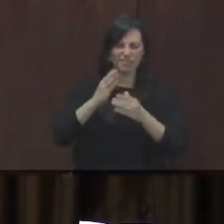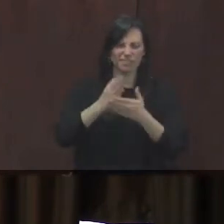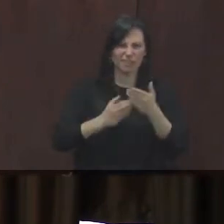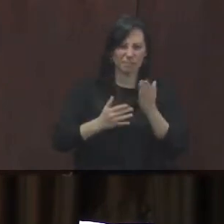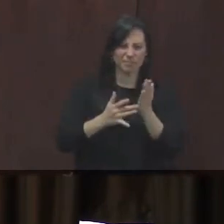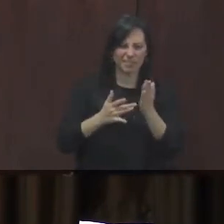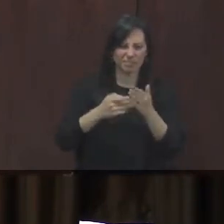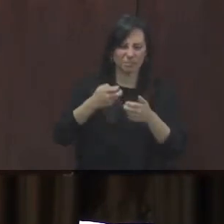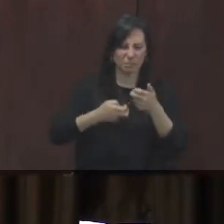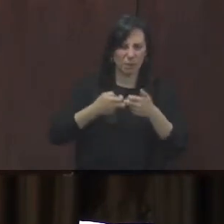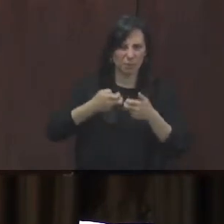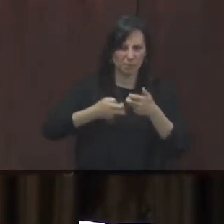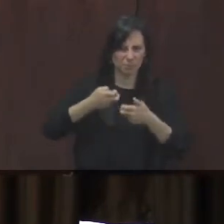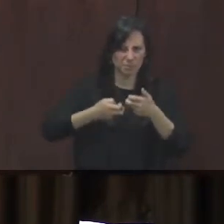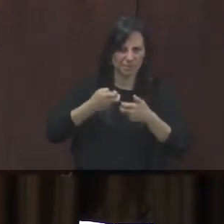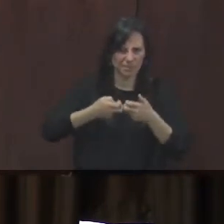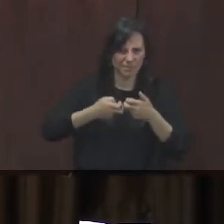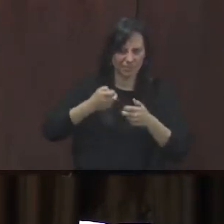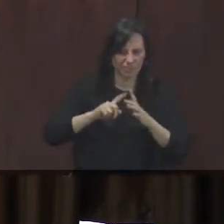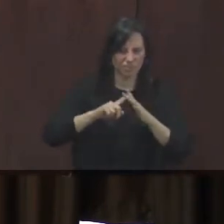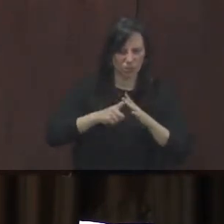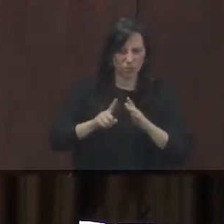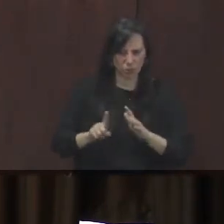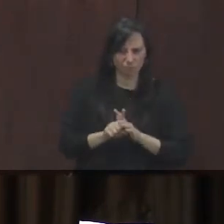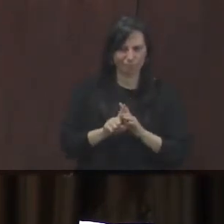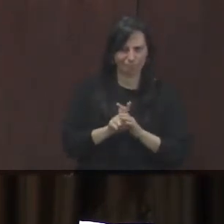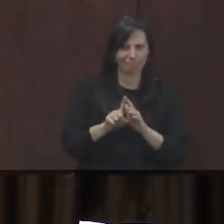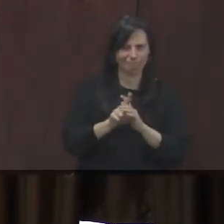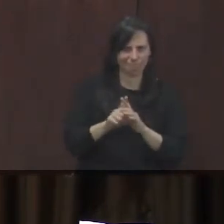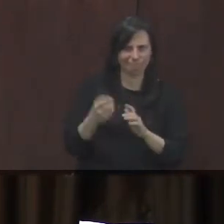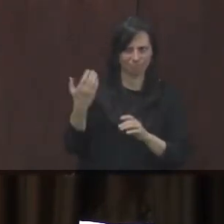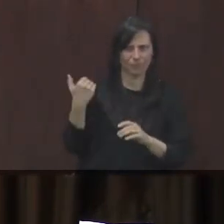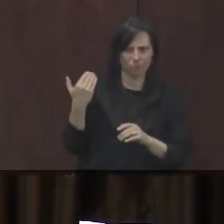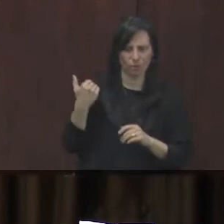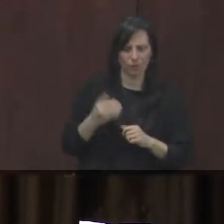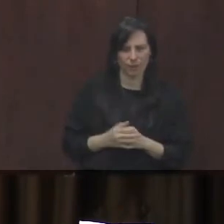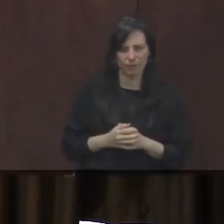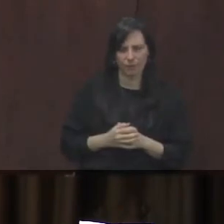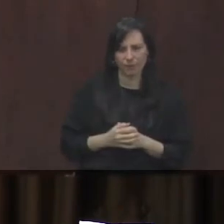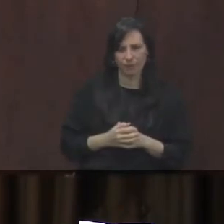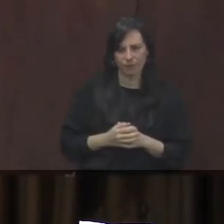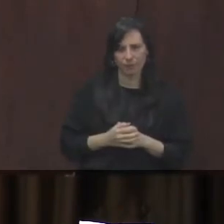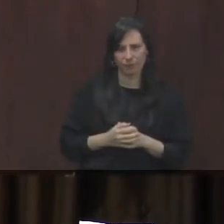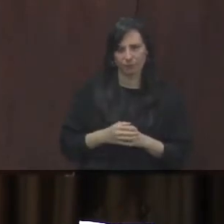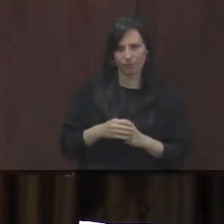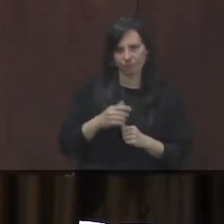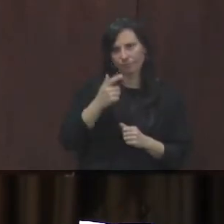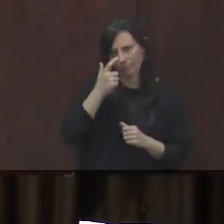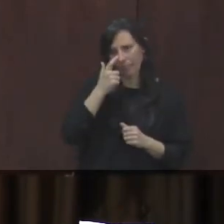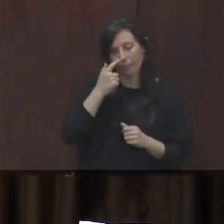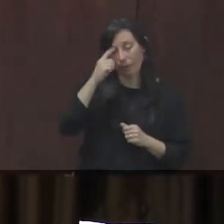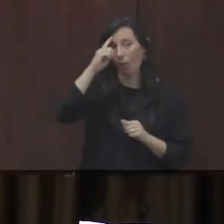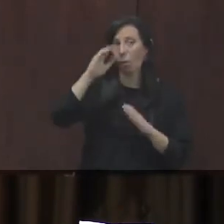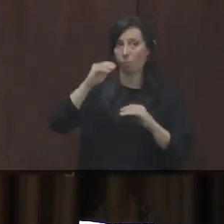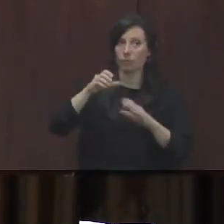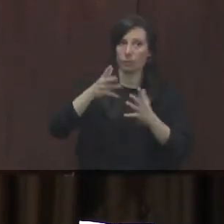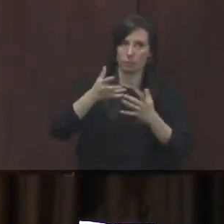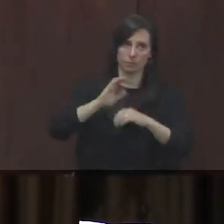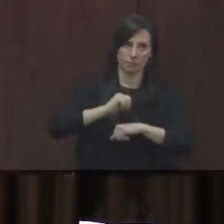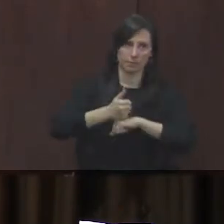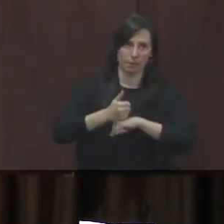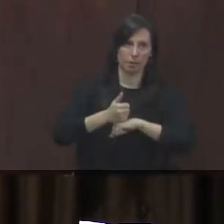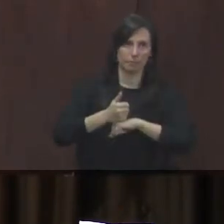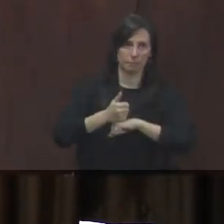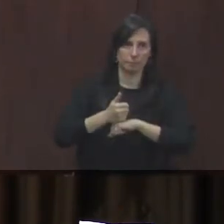we discovered in the first couple of weeks, and hopefully do a scheduling portal too. Well, I ask about the long-term